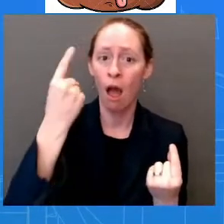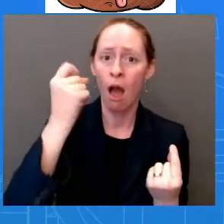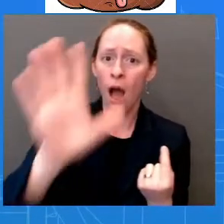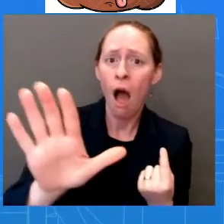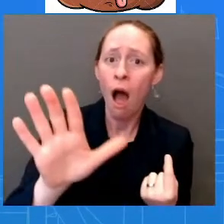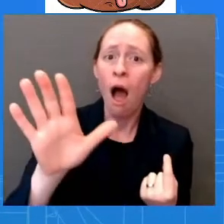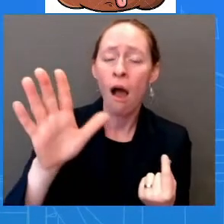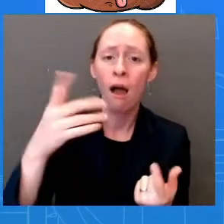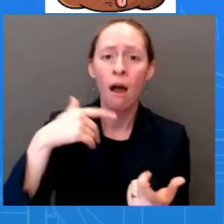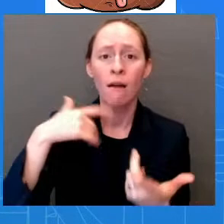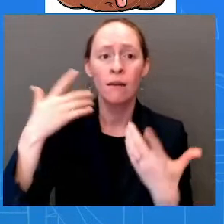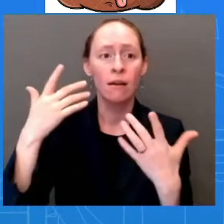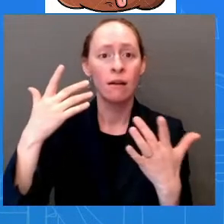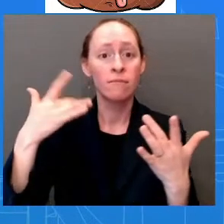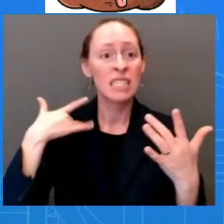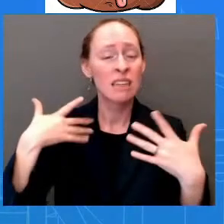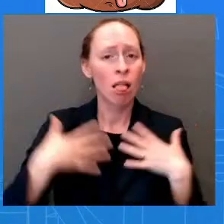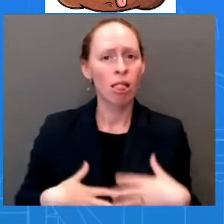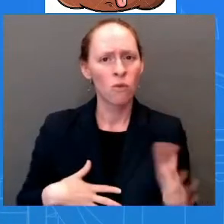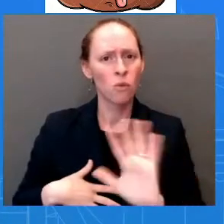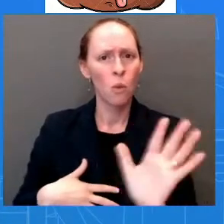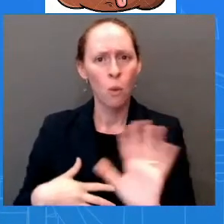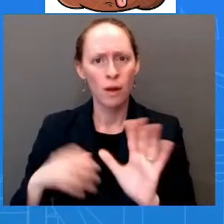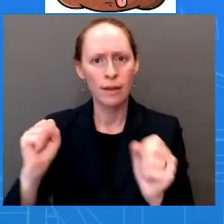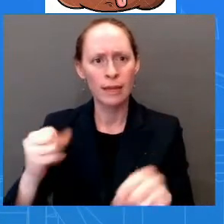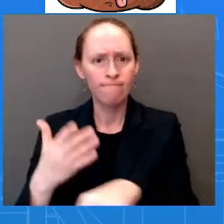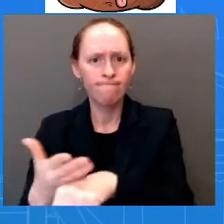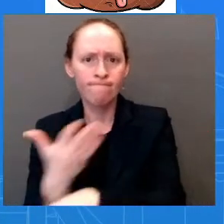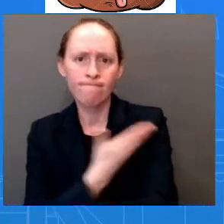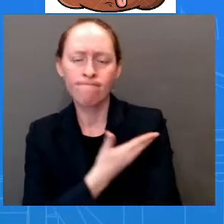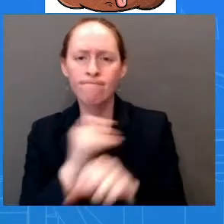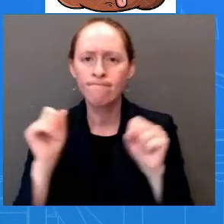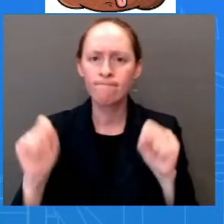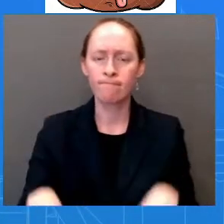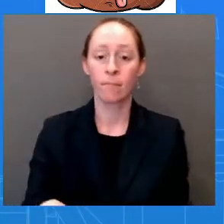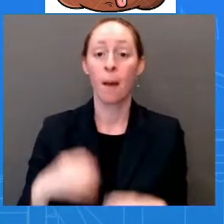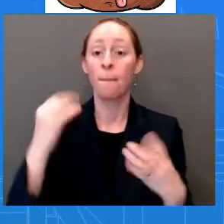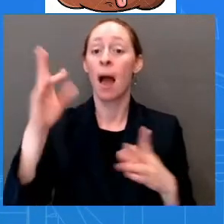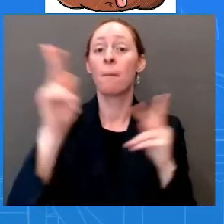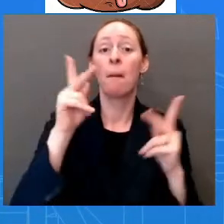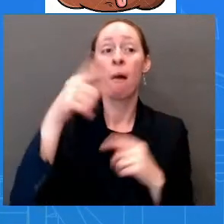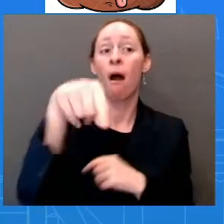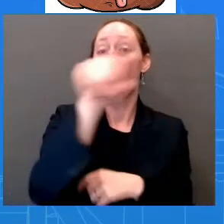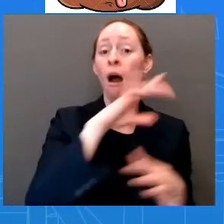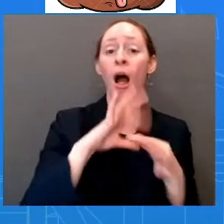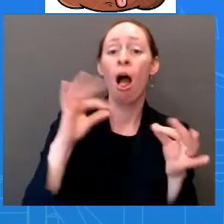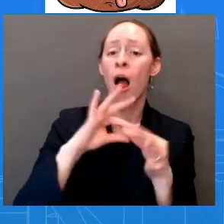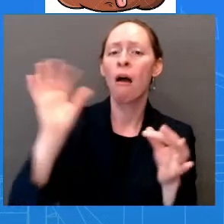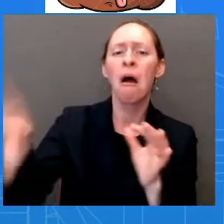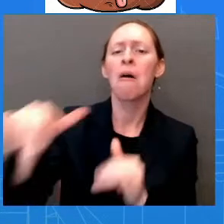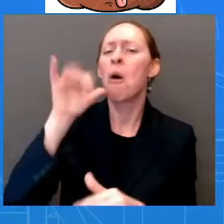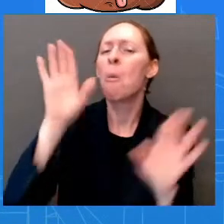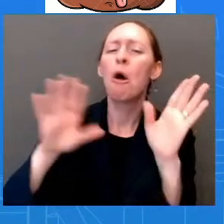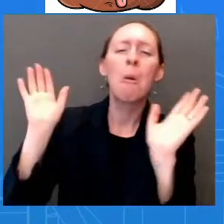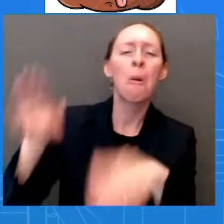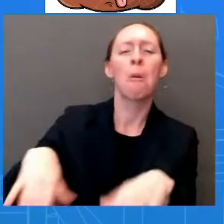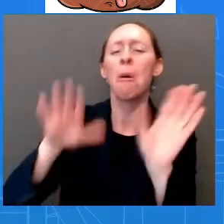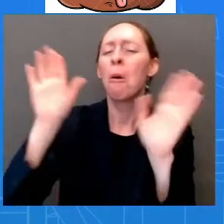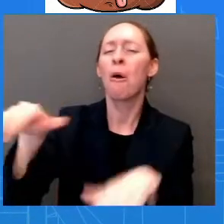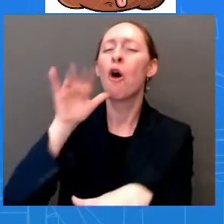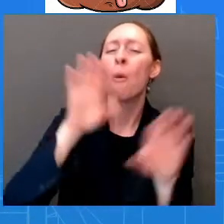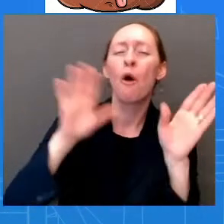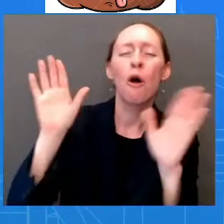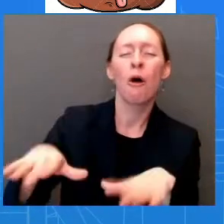they throw it back at you, well, you said we don't have to worry about anything. So you just got to make sure you always underscore the